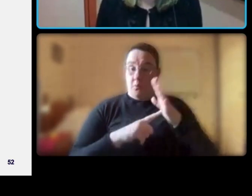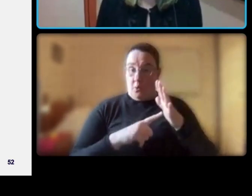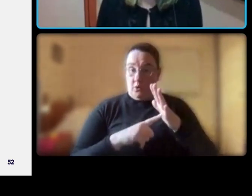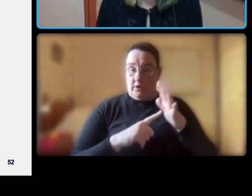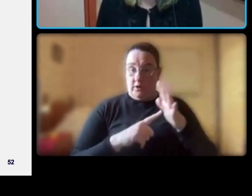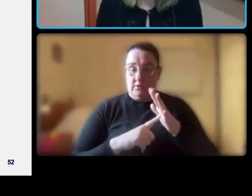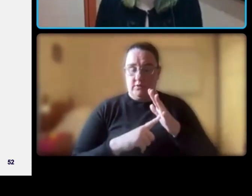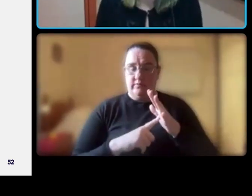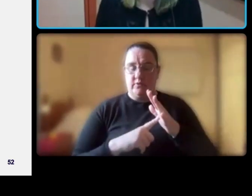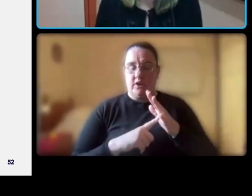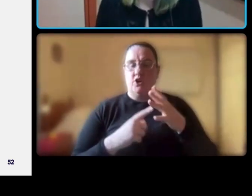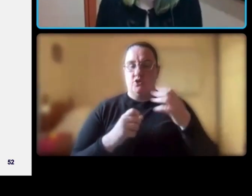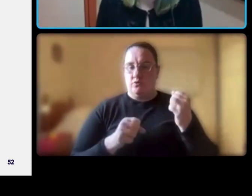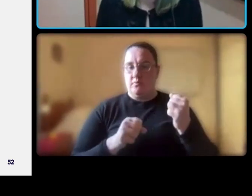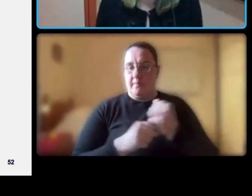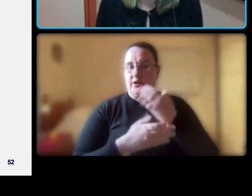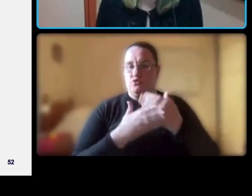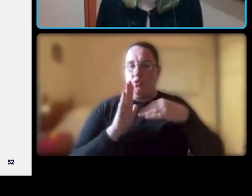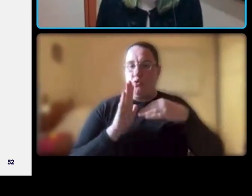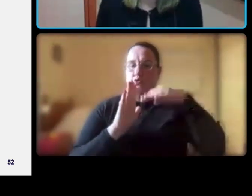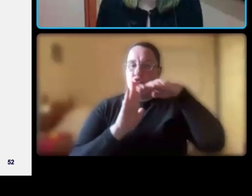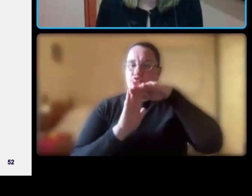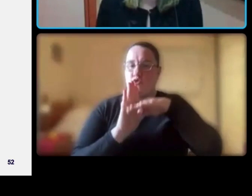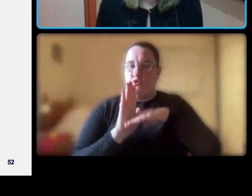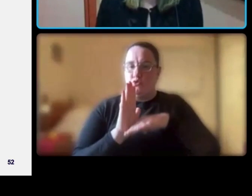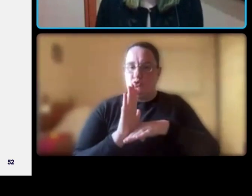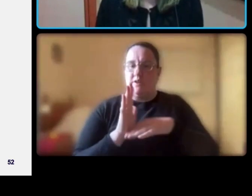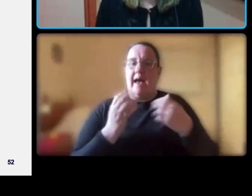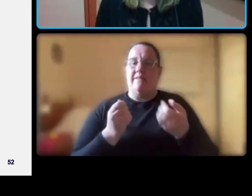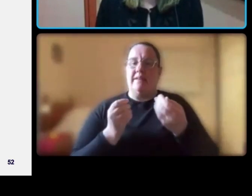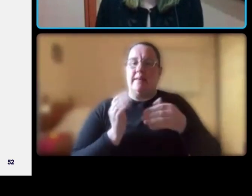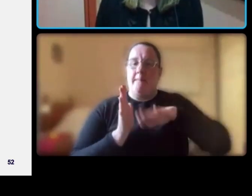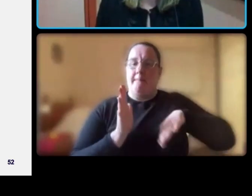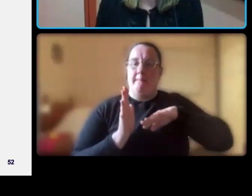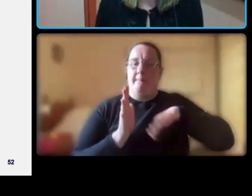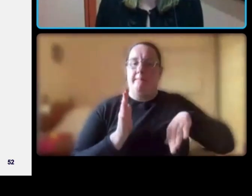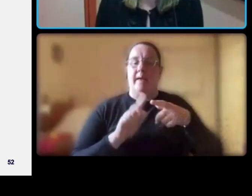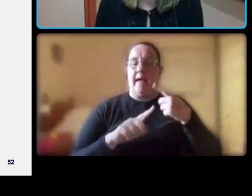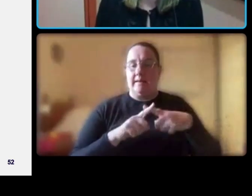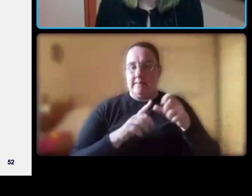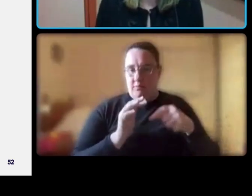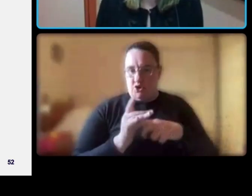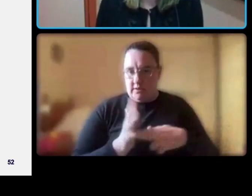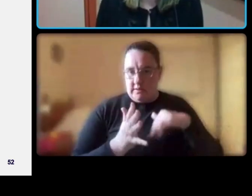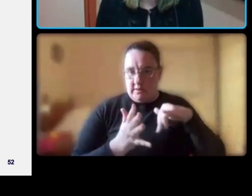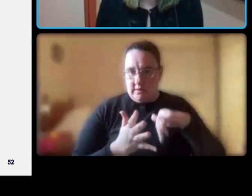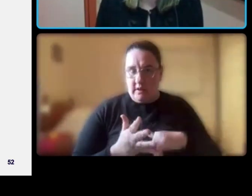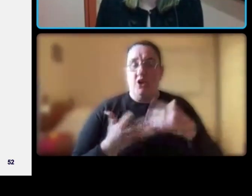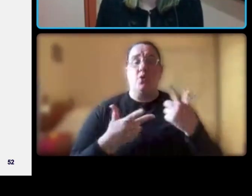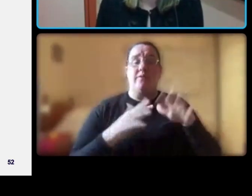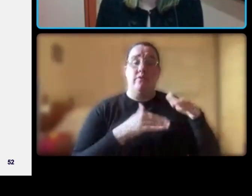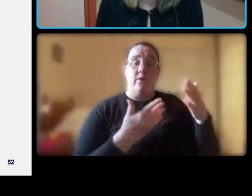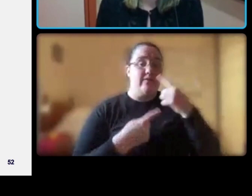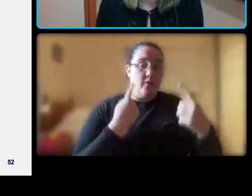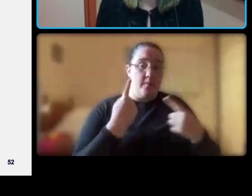some exceptions. And what we're proposing as exceptions is information provided to the Commission or the